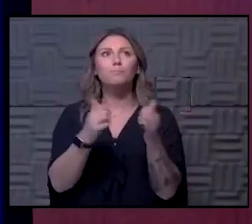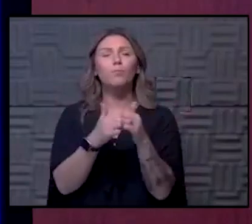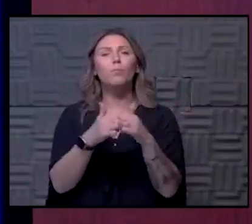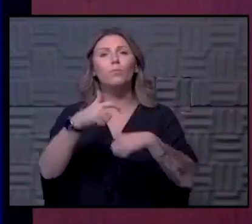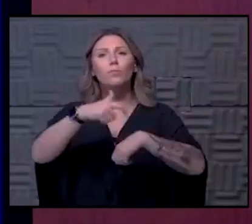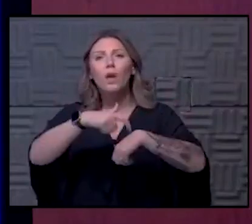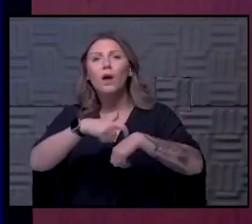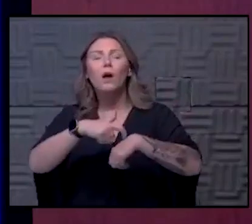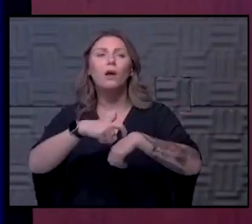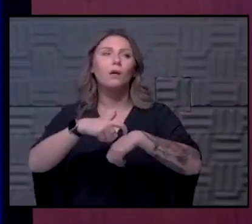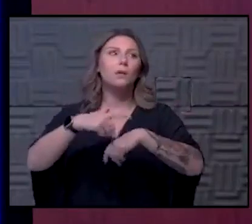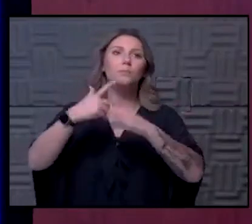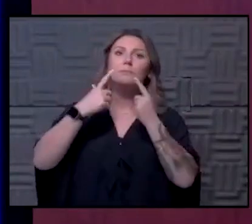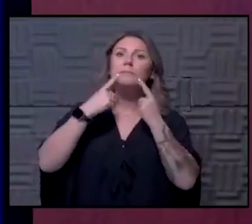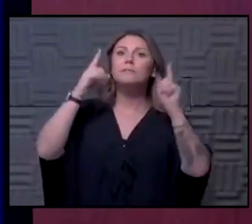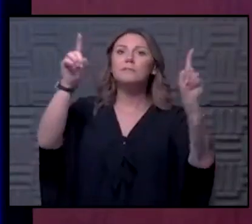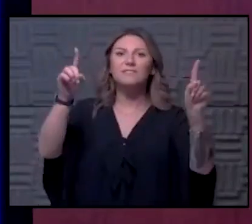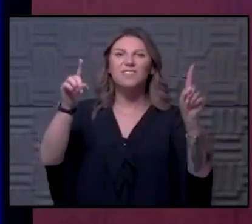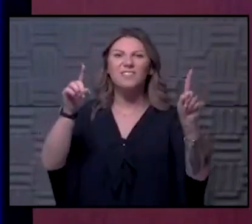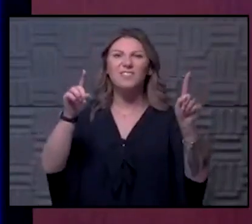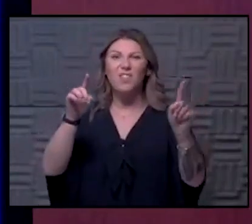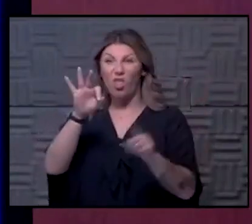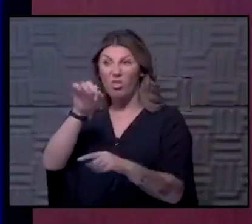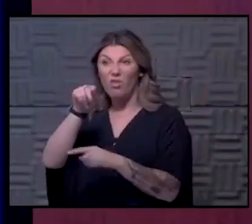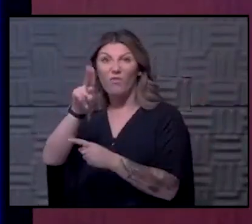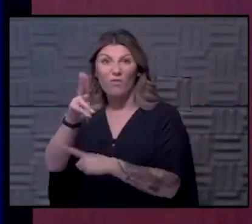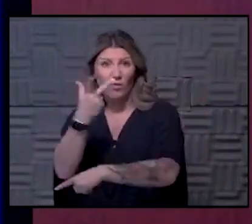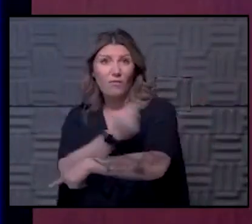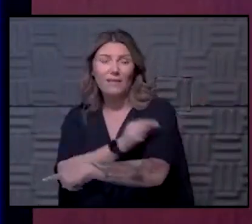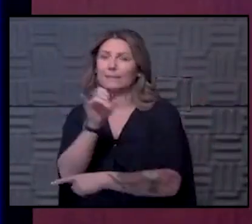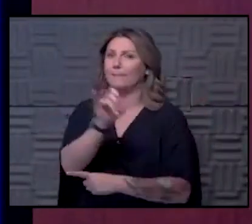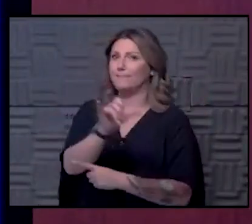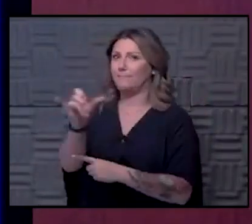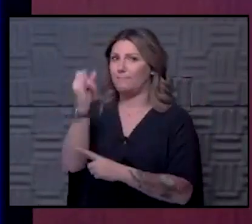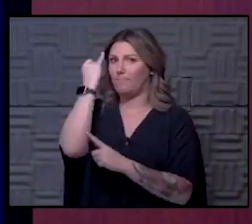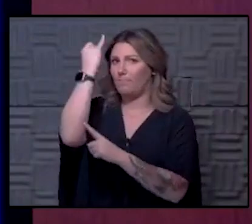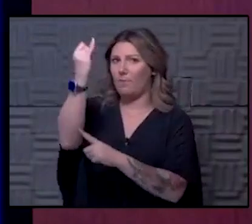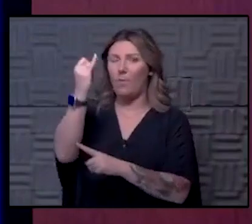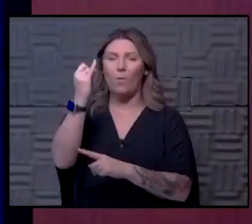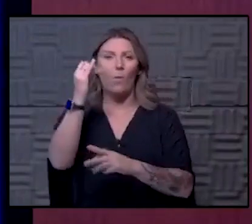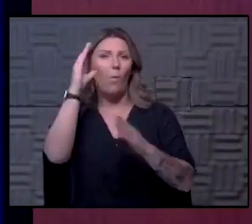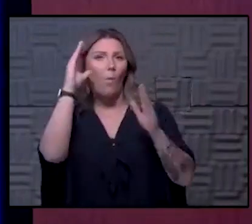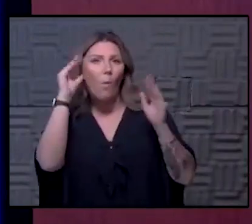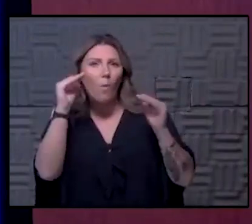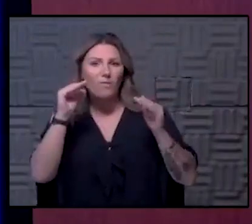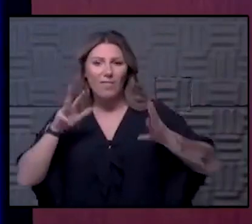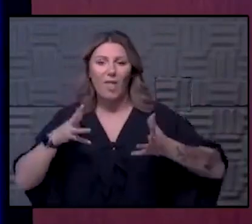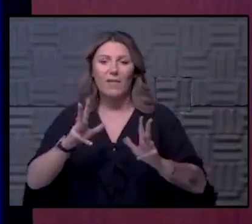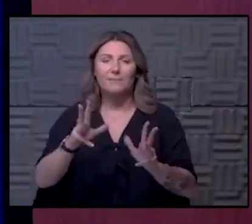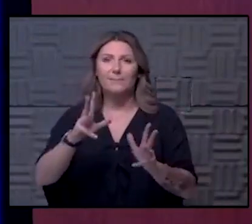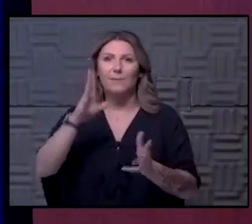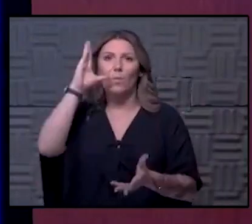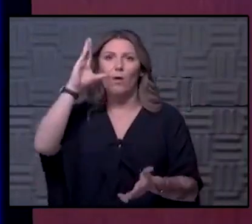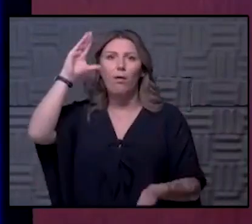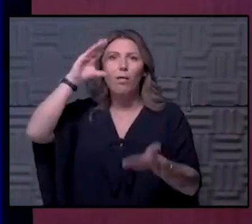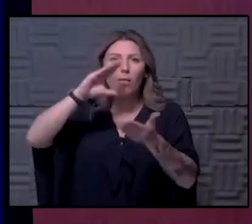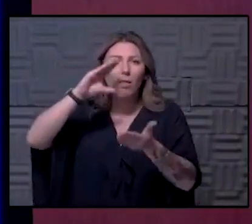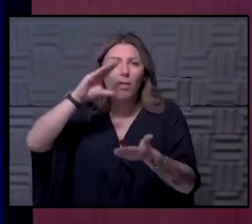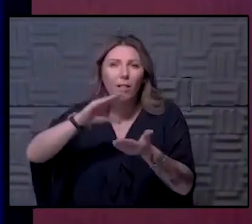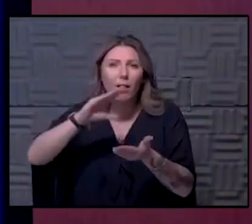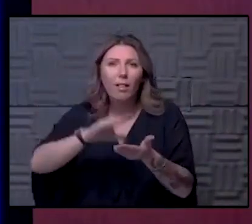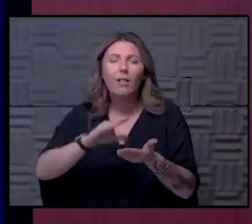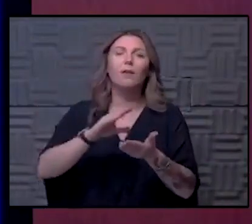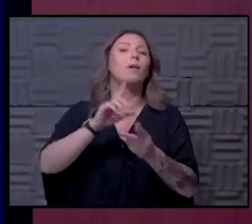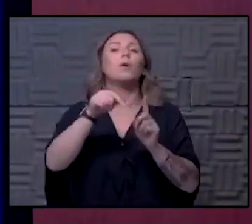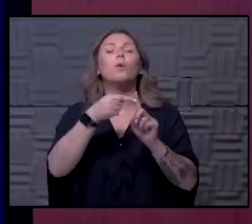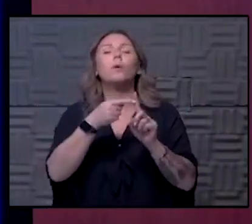time and with success, like influenza vaccine, hopefully we will see less and less hesitancy with that. And I think as you